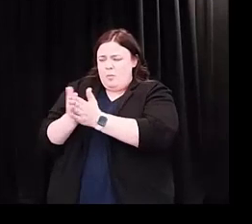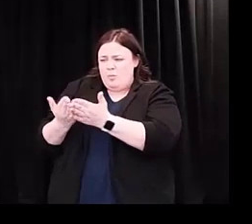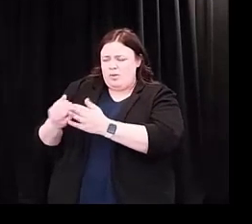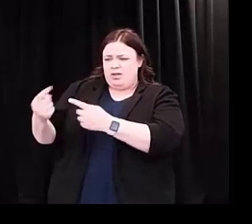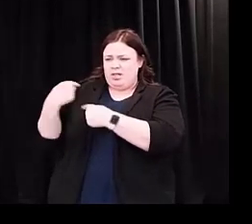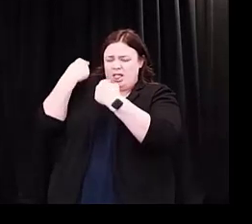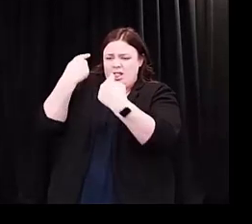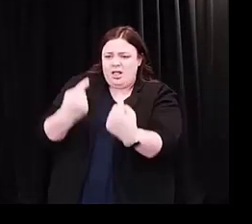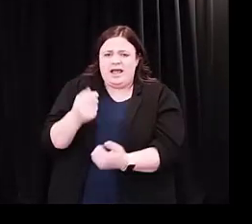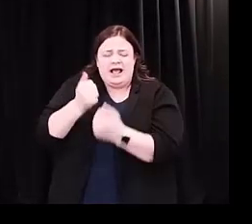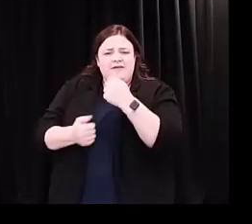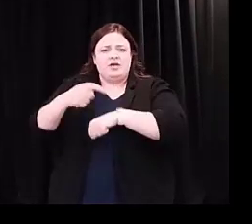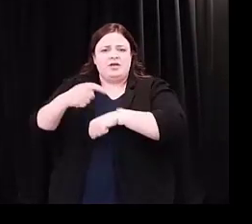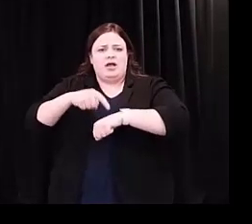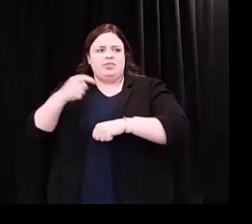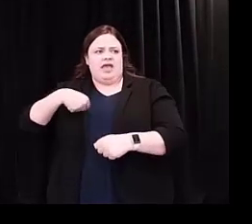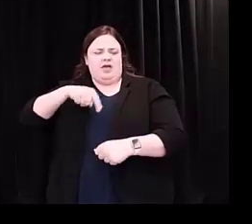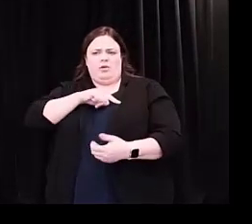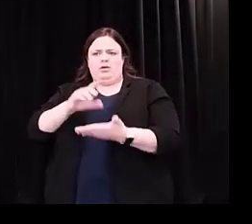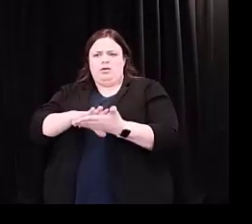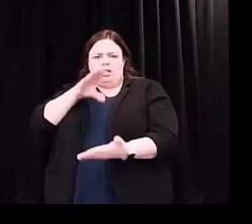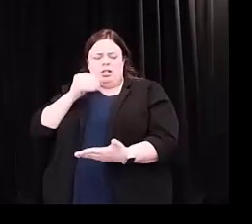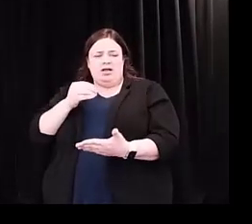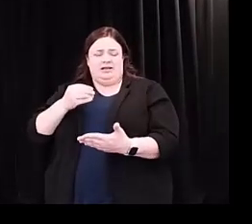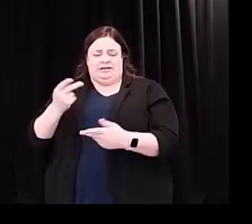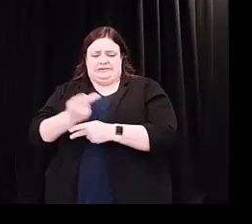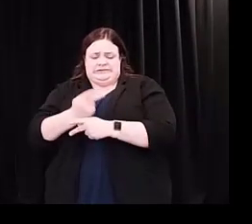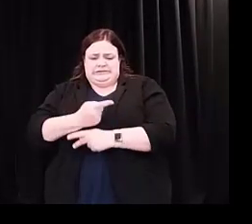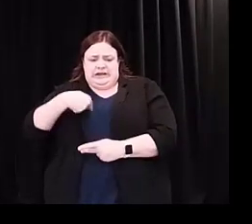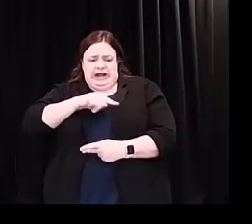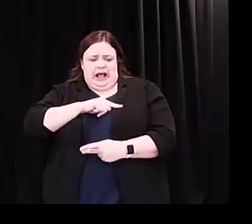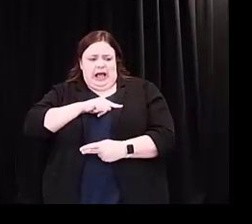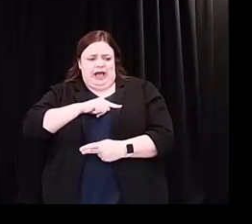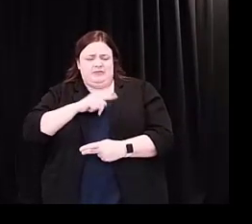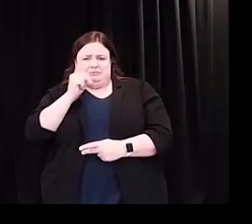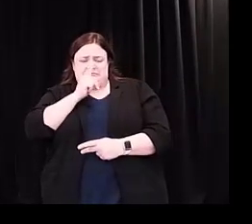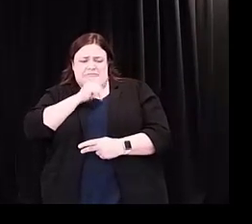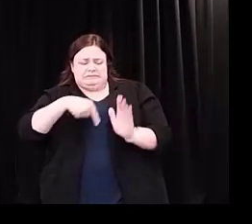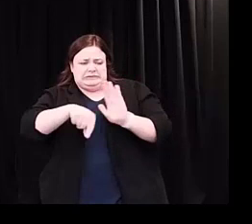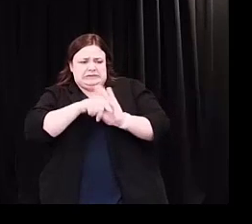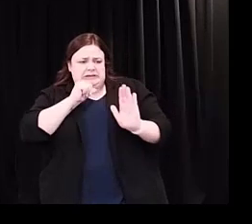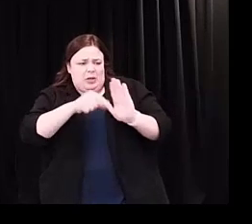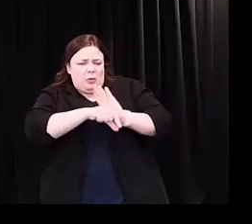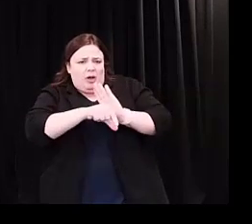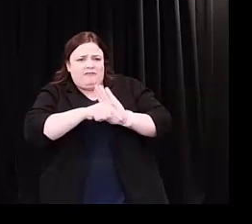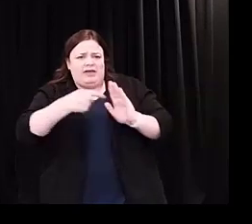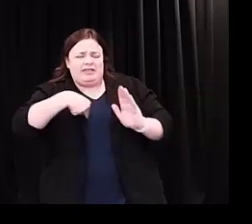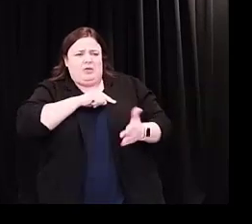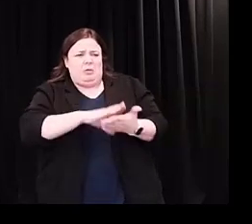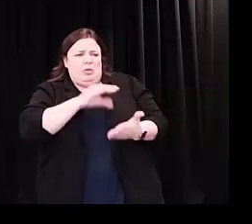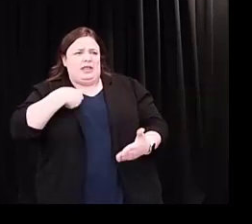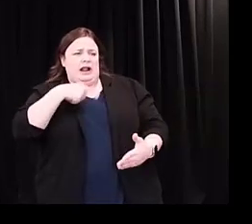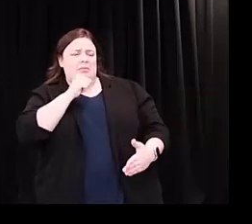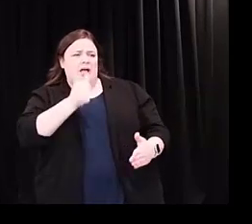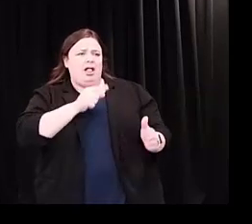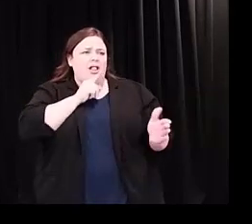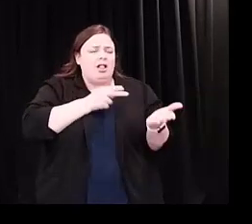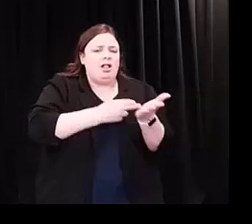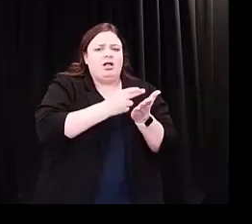think, uh-oh, they're going to find me out. I've run a game on everybody and they're going to find me out. That was Maya